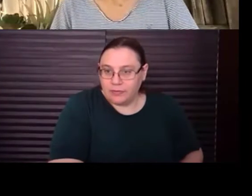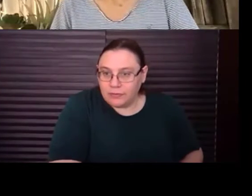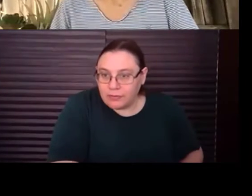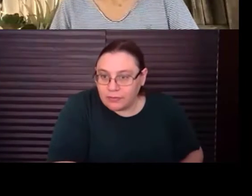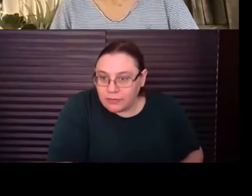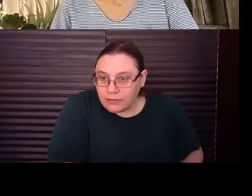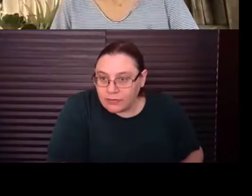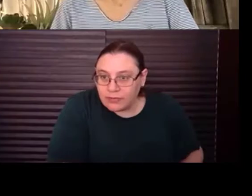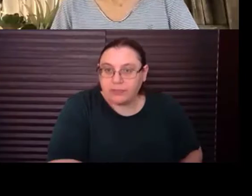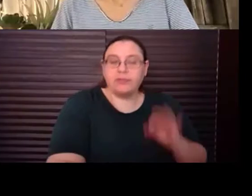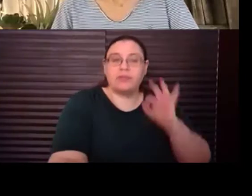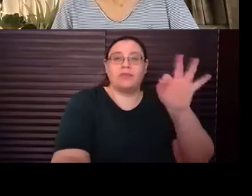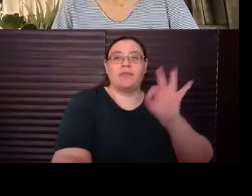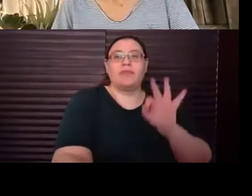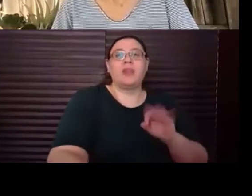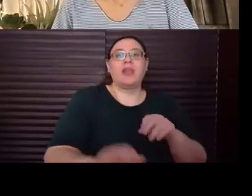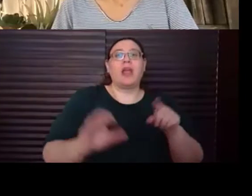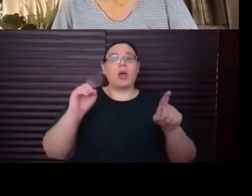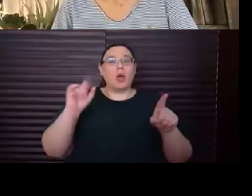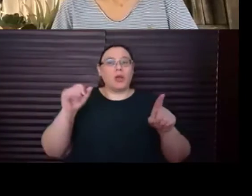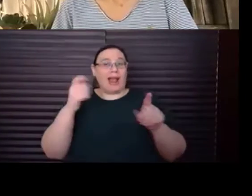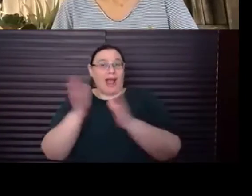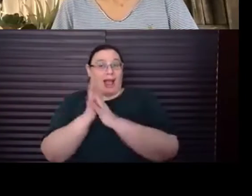what's up, Cody? Can he help?